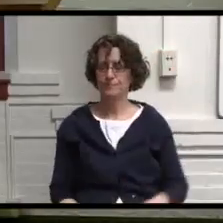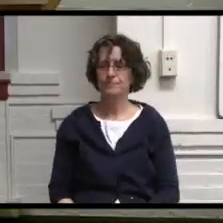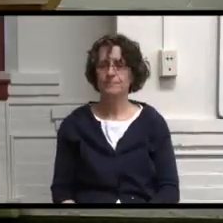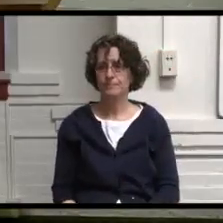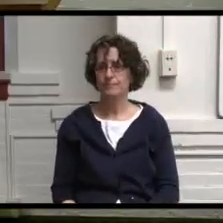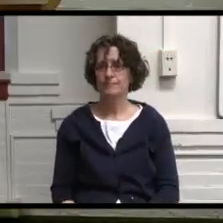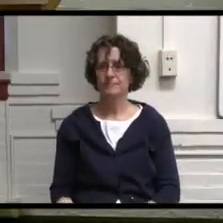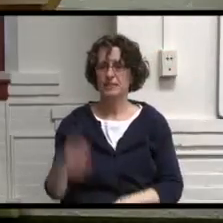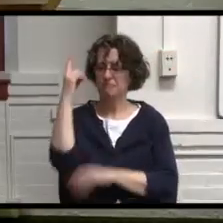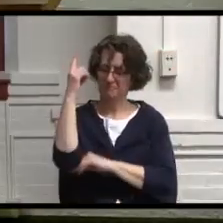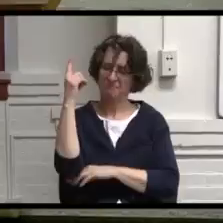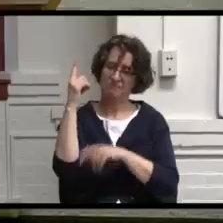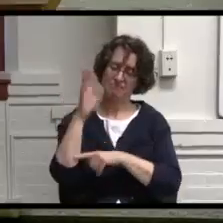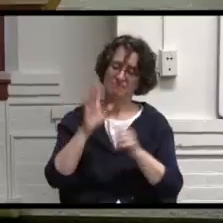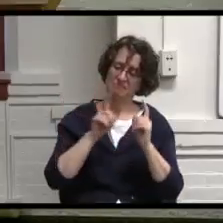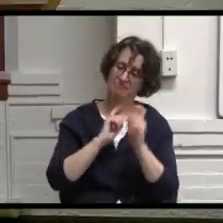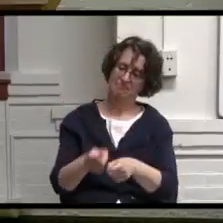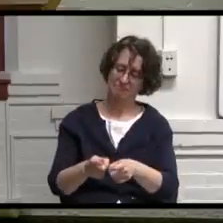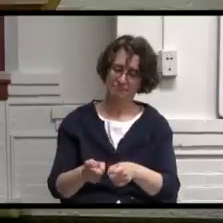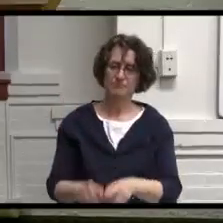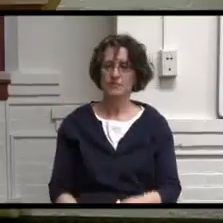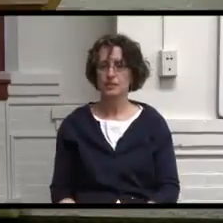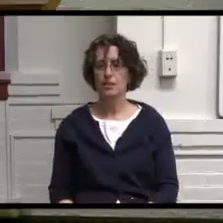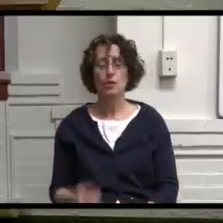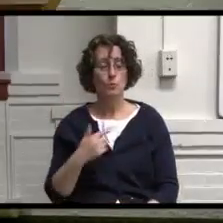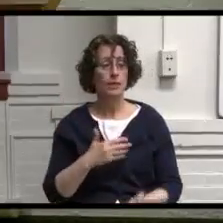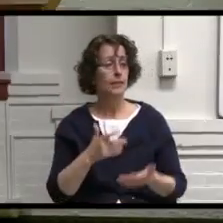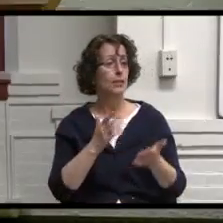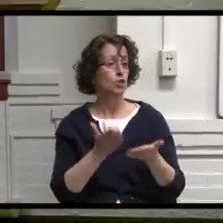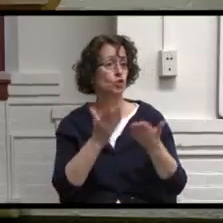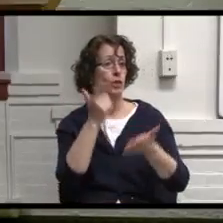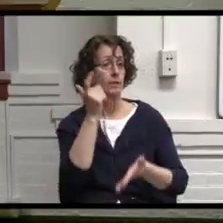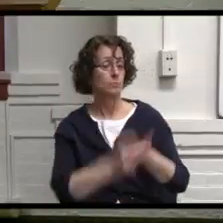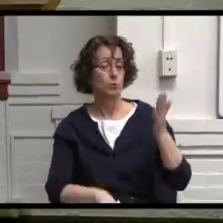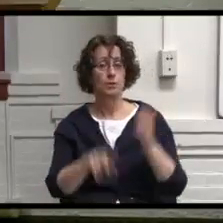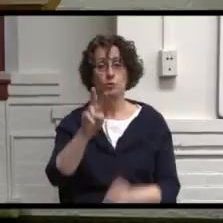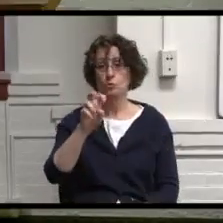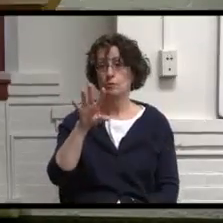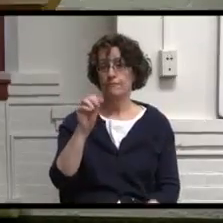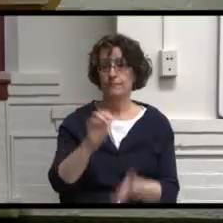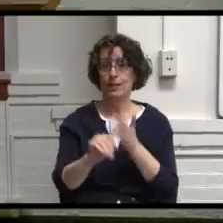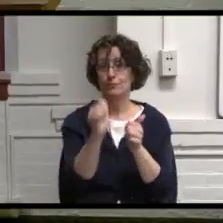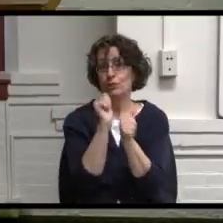And we suggest that each of those plots be sold for $250.